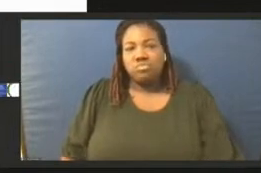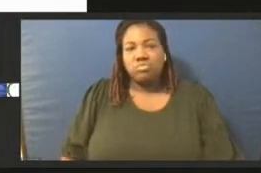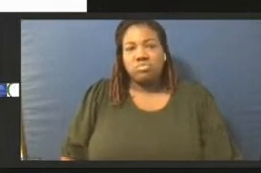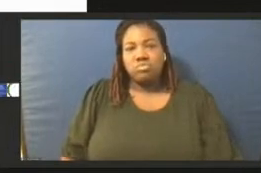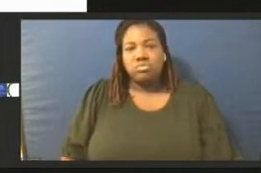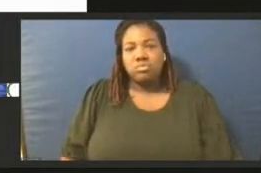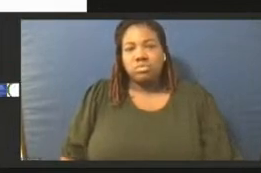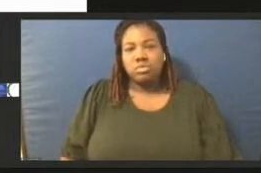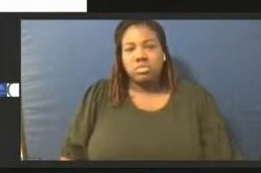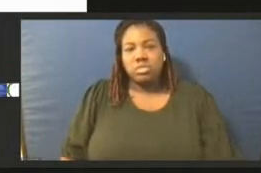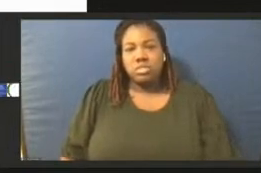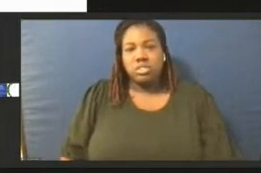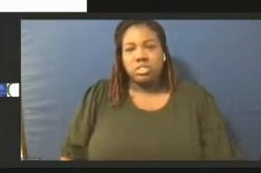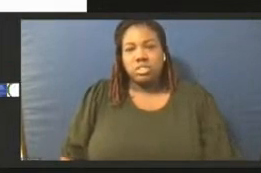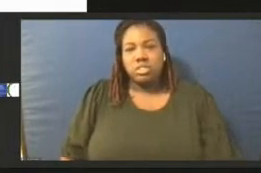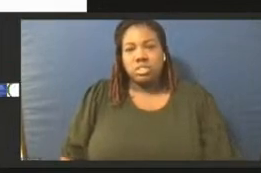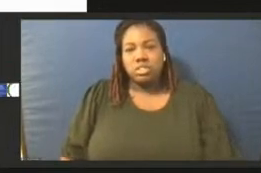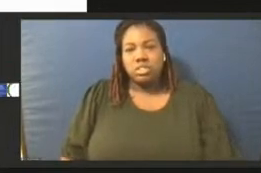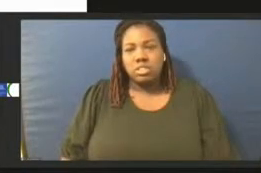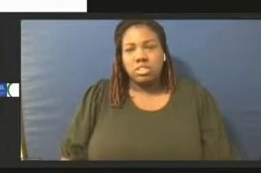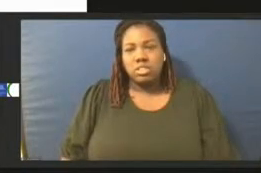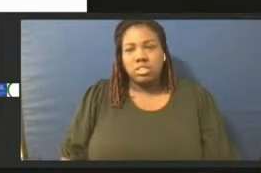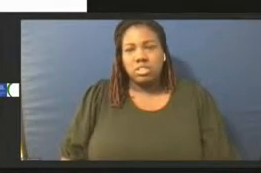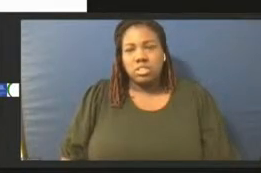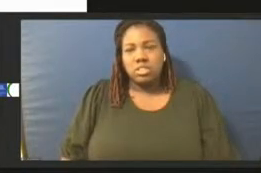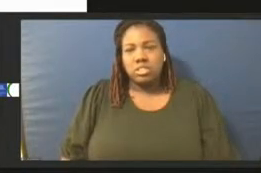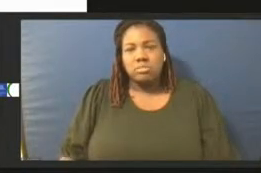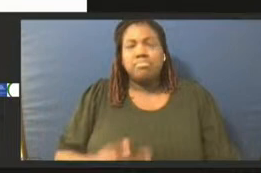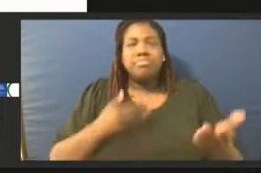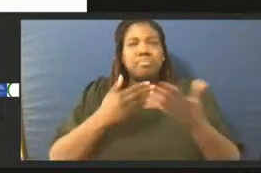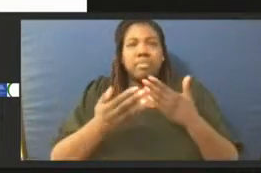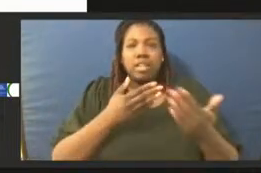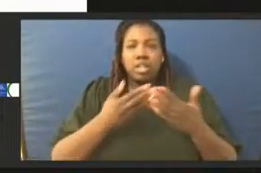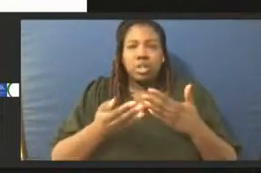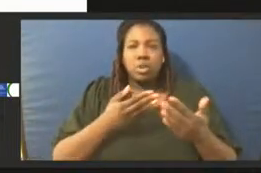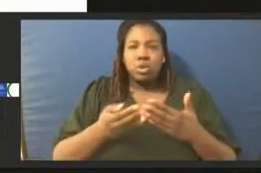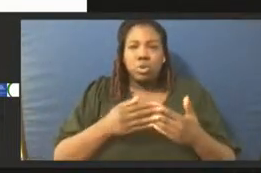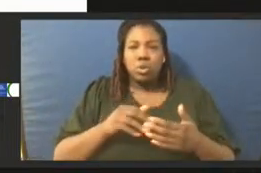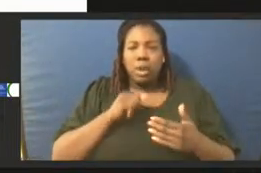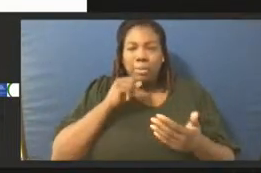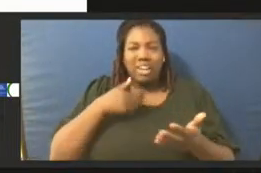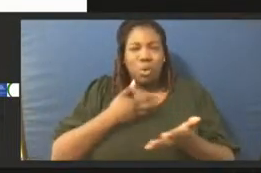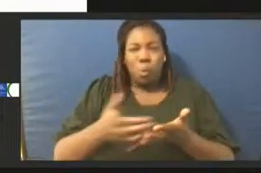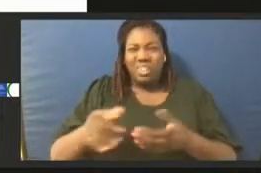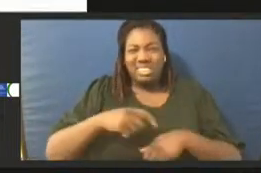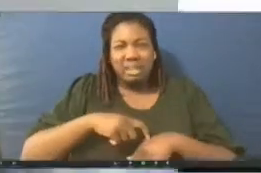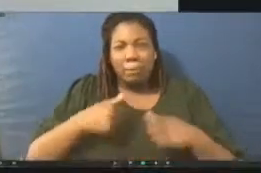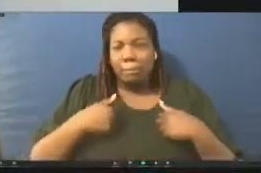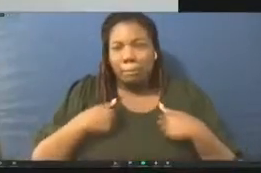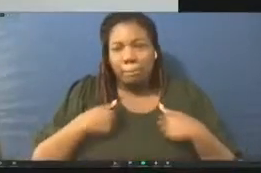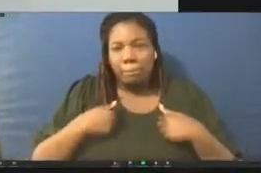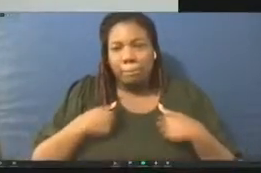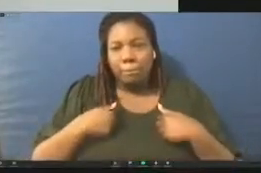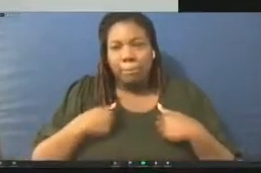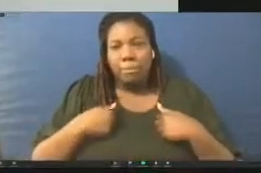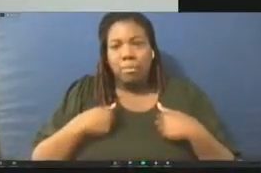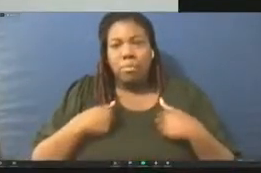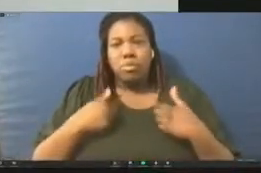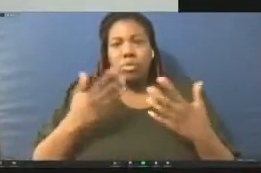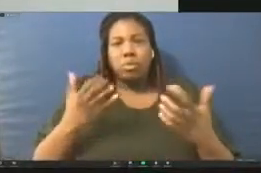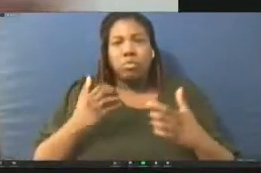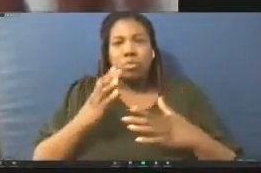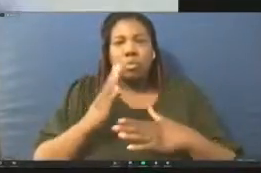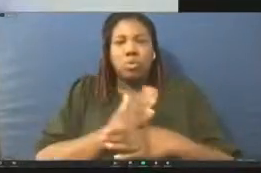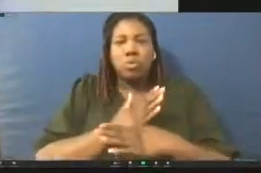When I do that, it moves back to an old slide. Anyway, so I'm not gonna waste everybody's time anymore. I wanted to